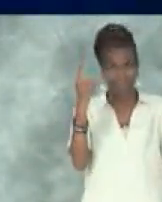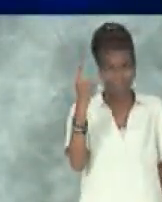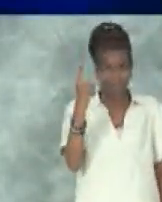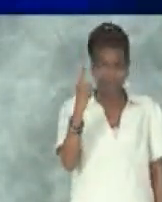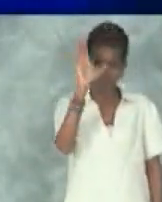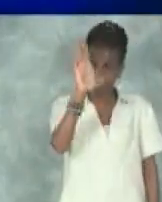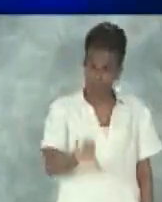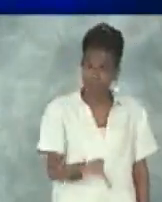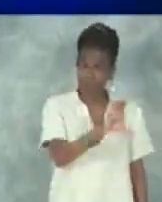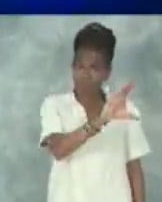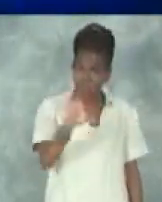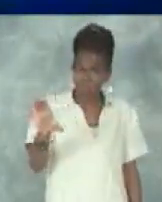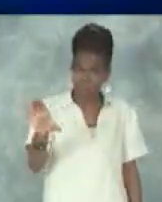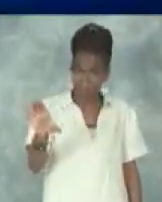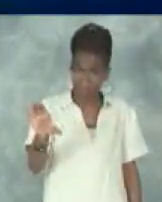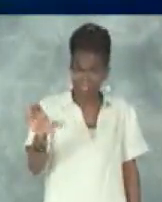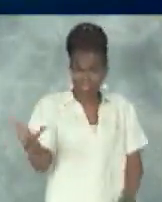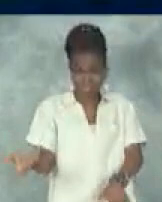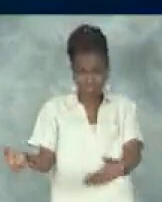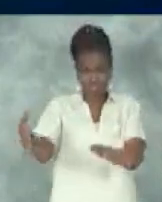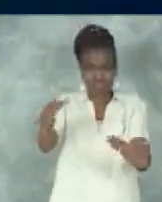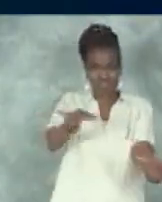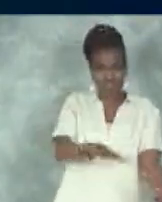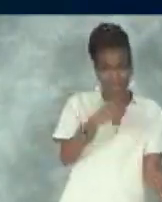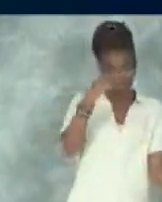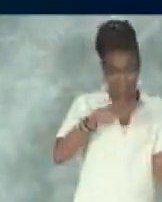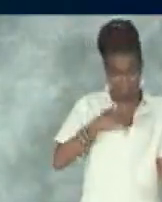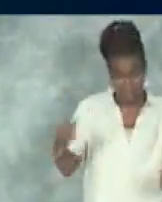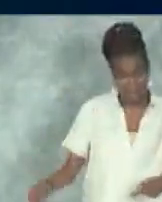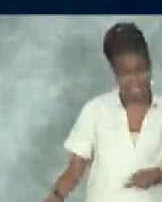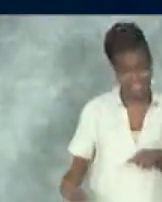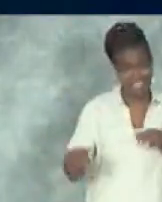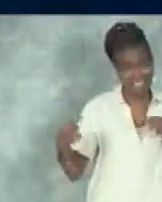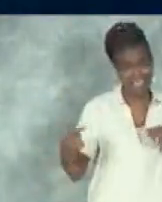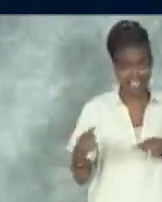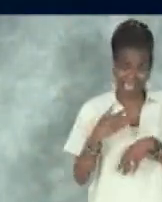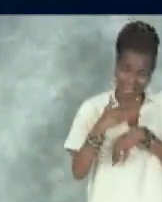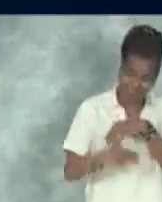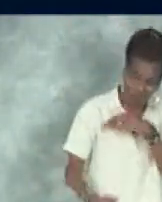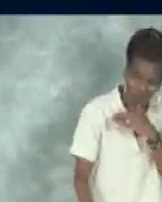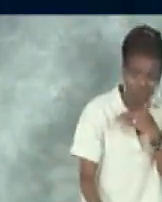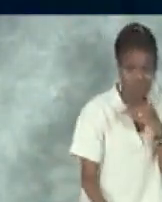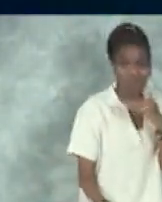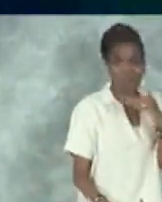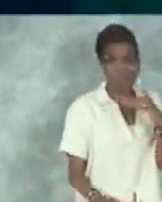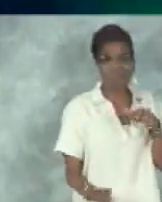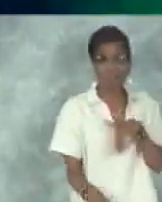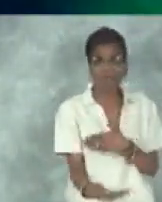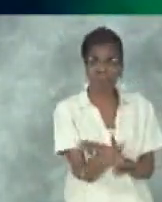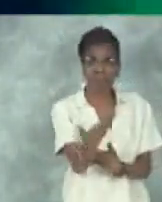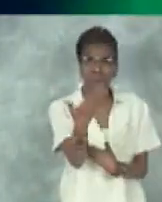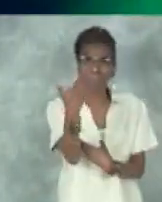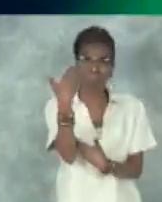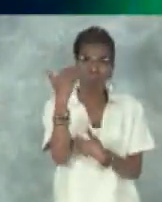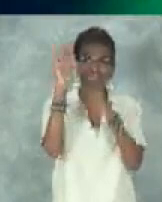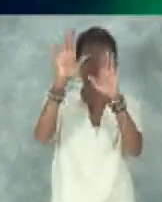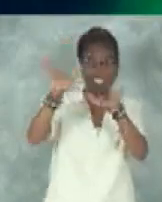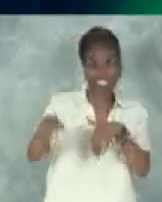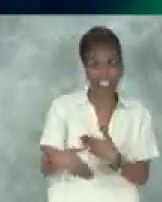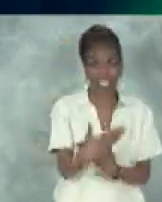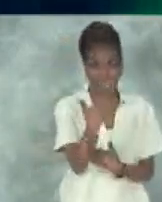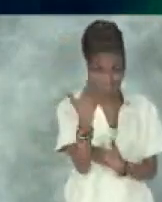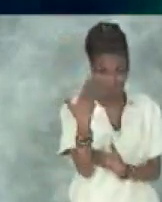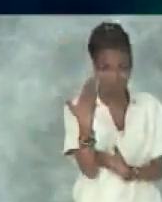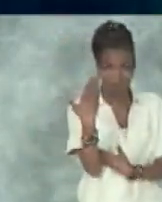on a cross, died for my sins, got up early Sunday morning, and because he got